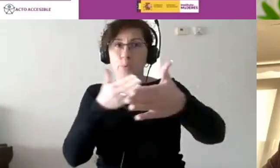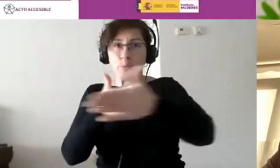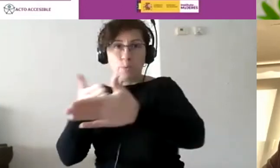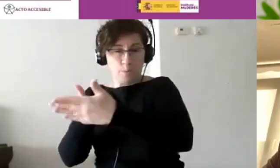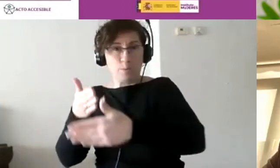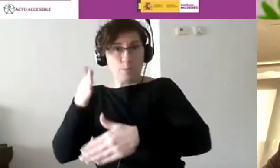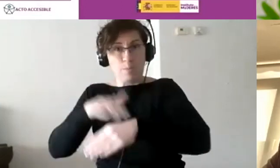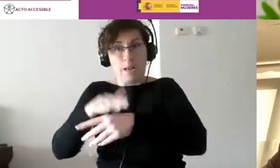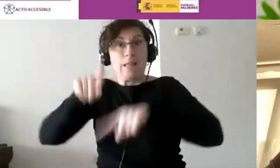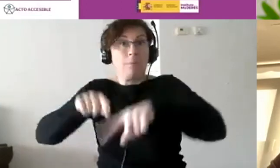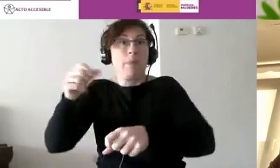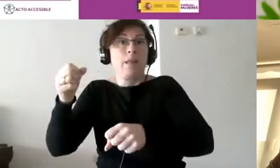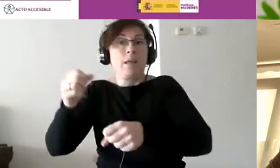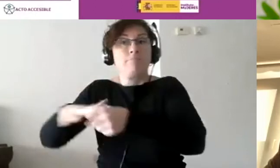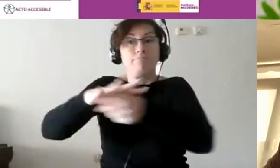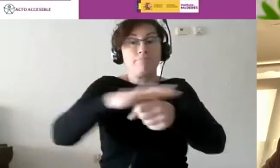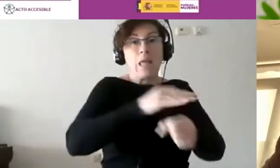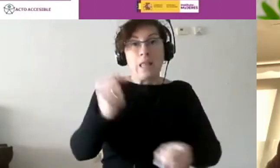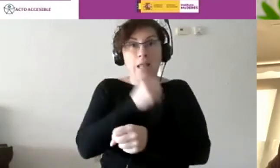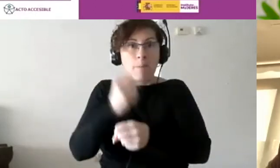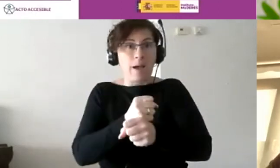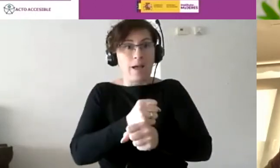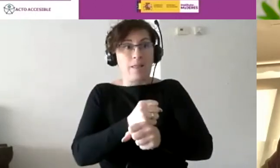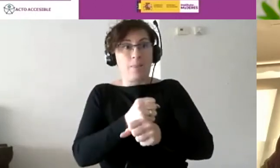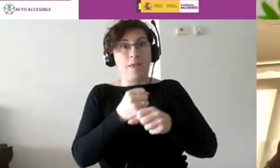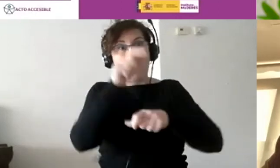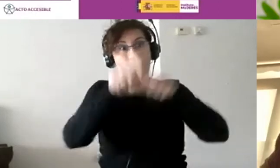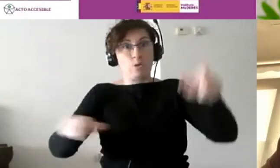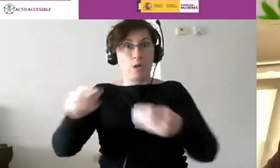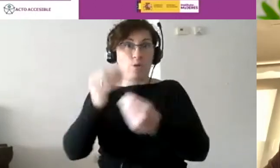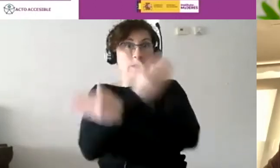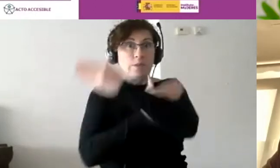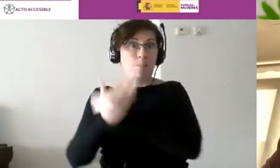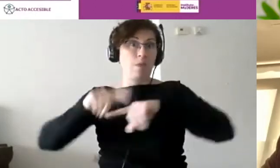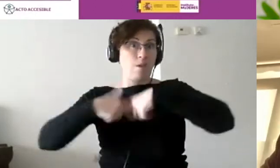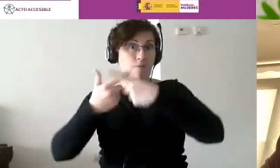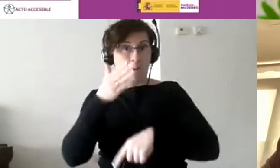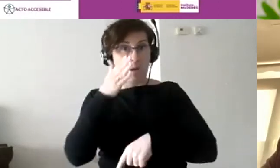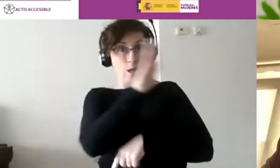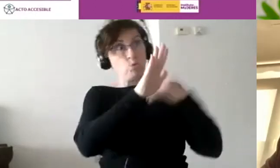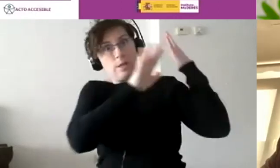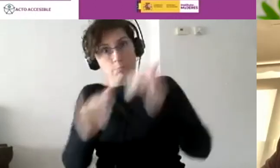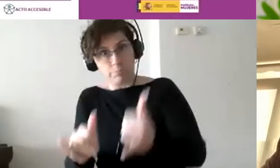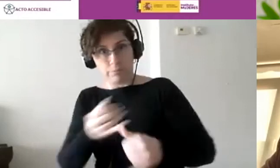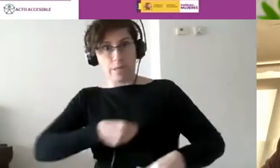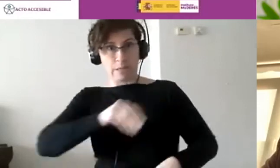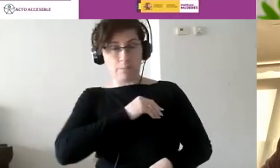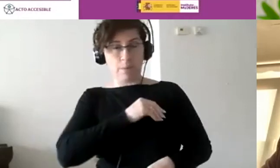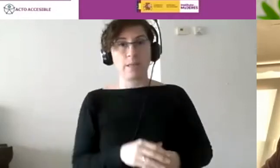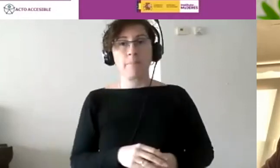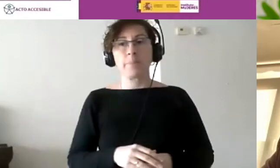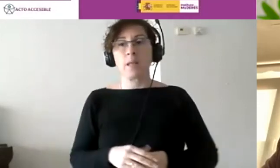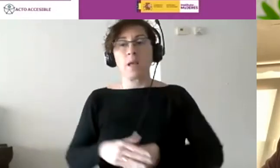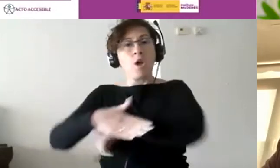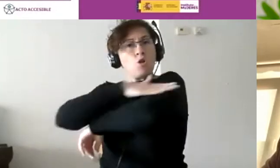great difficulties to be able to act in the different fields of the people with disabilities and their families. So